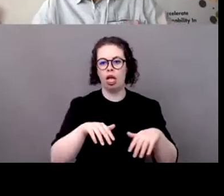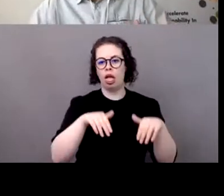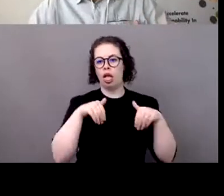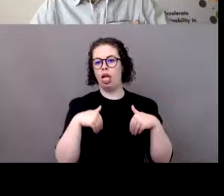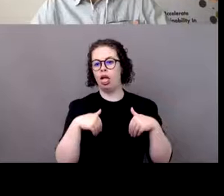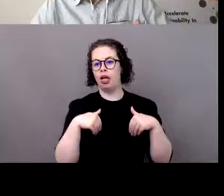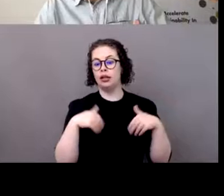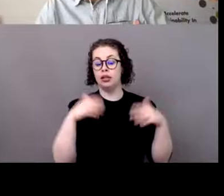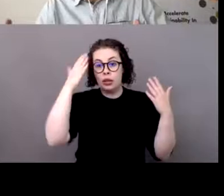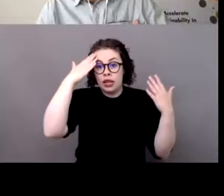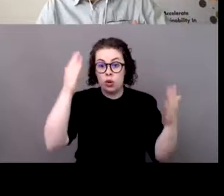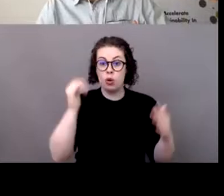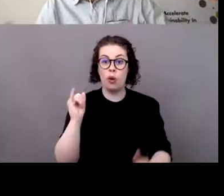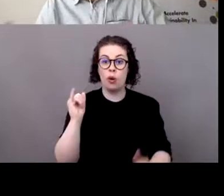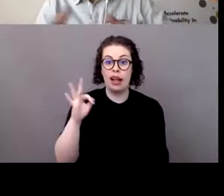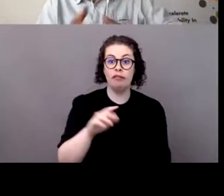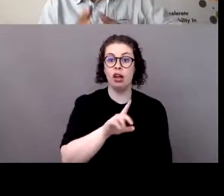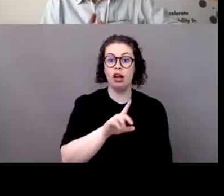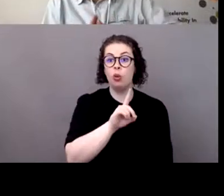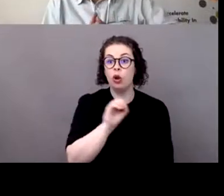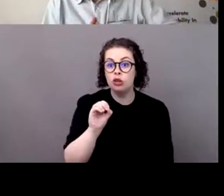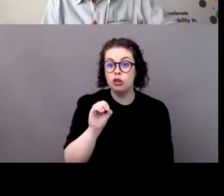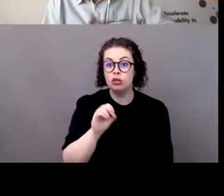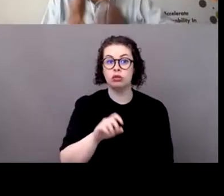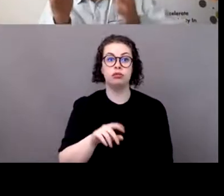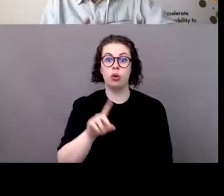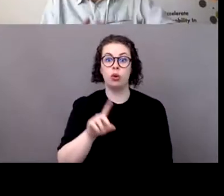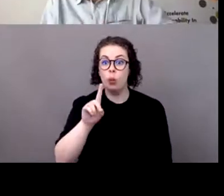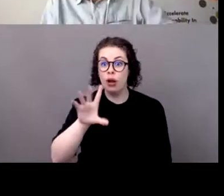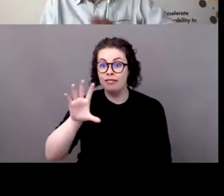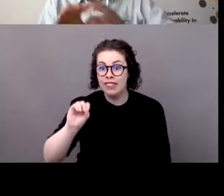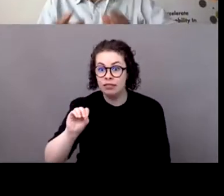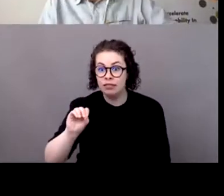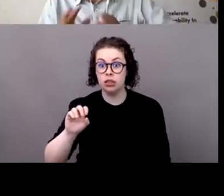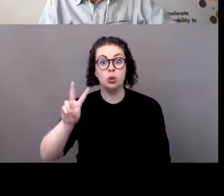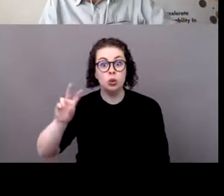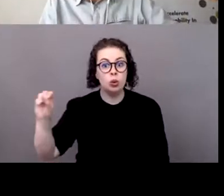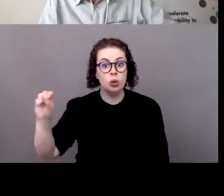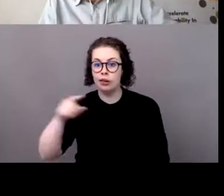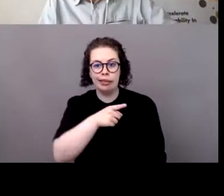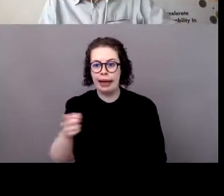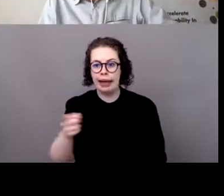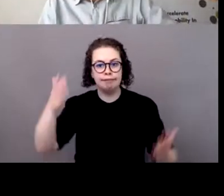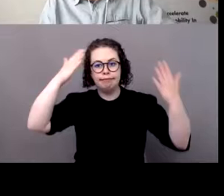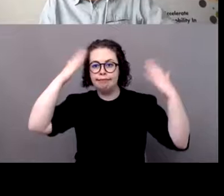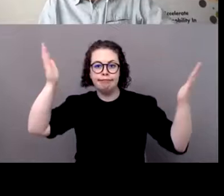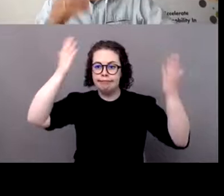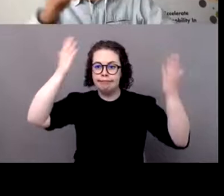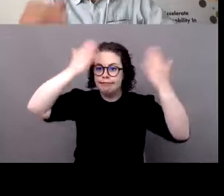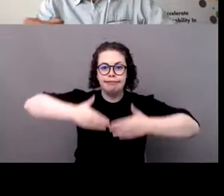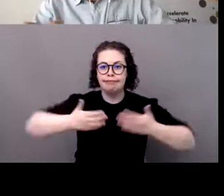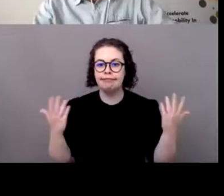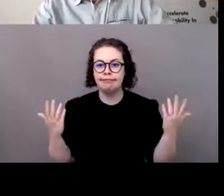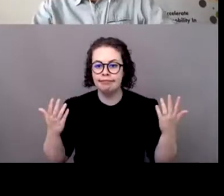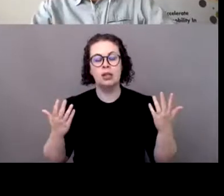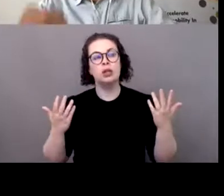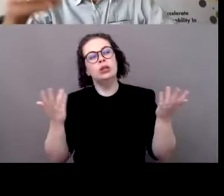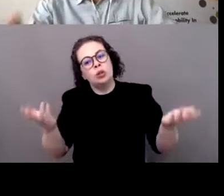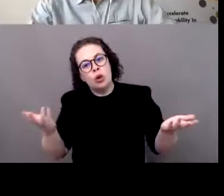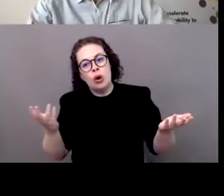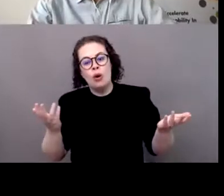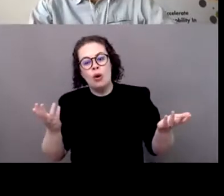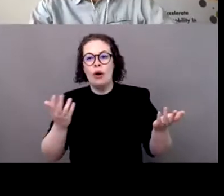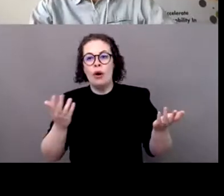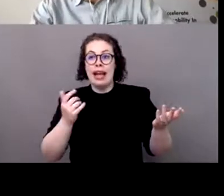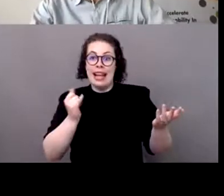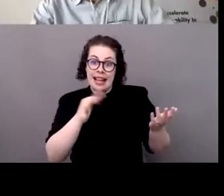50 or 200. So if you do that first, if you know it's 100, okay, fine, it's 100. Then your budget for next year is going to